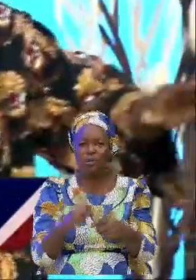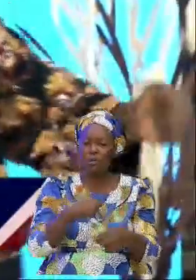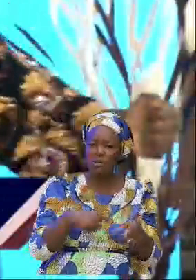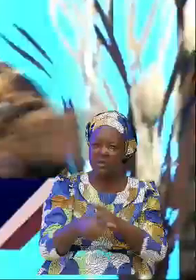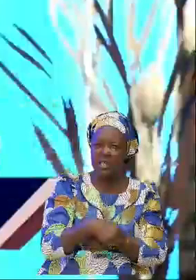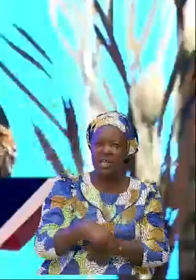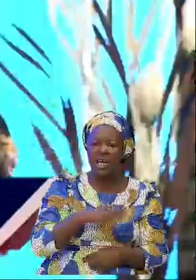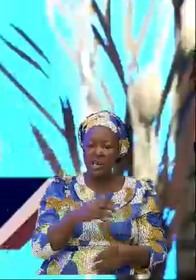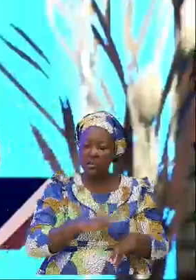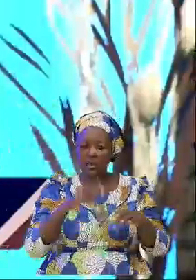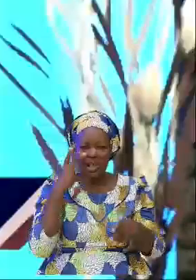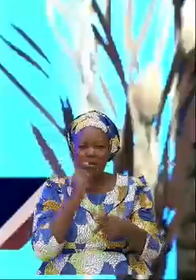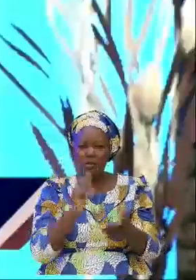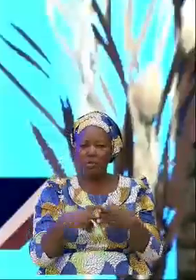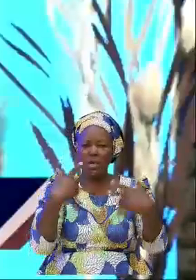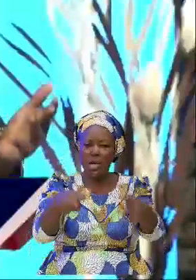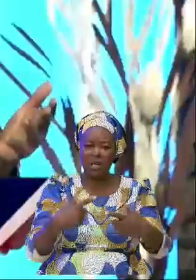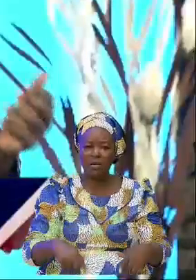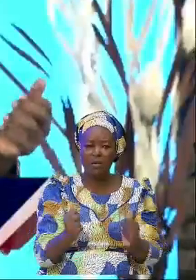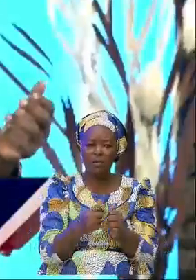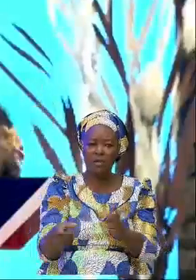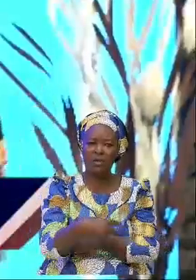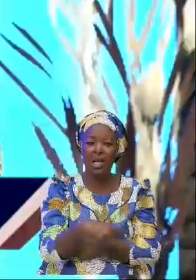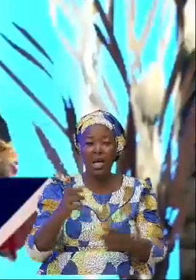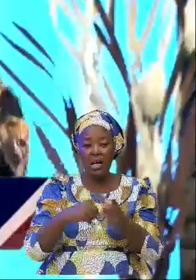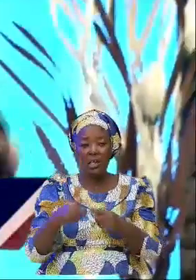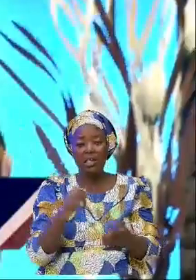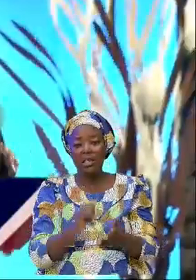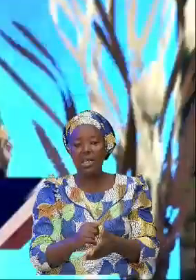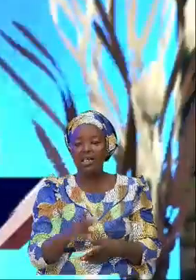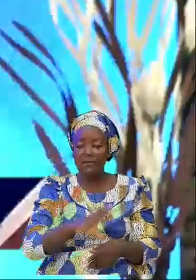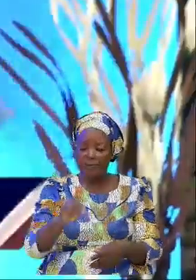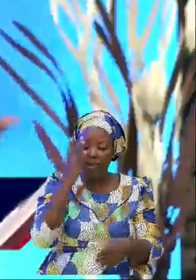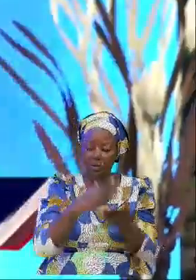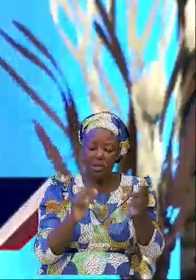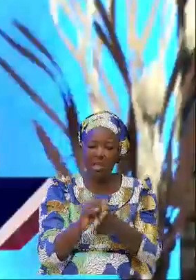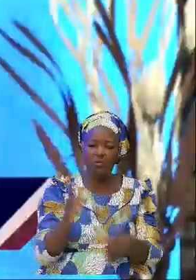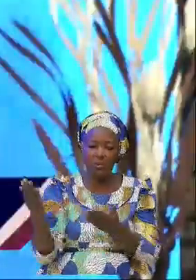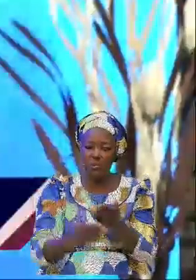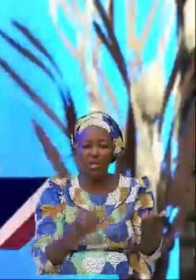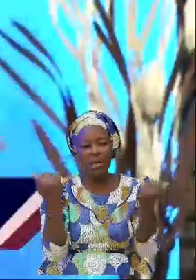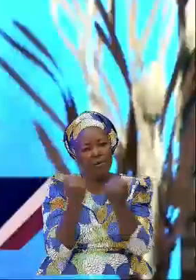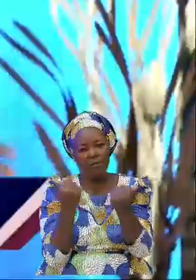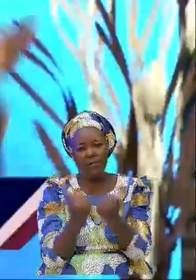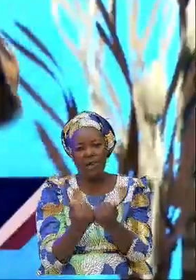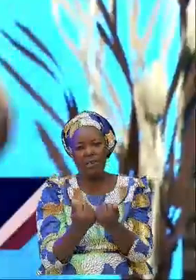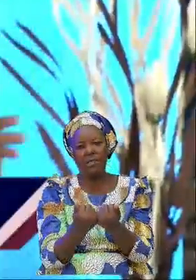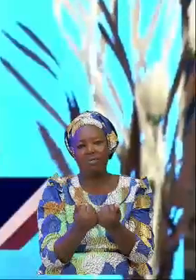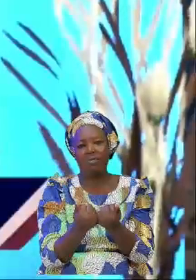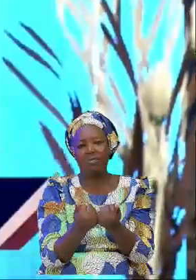seen somebody to punch today. I've not seen somebody to argue with today. And they find something that will